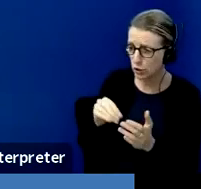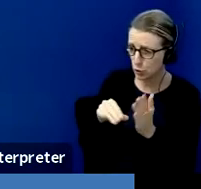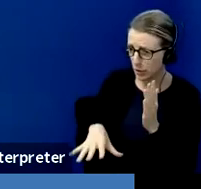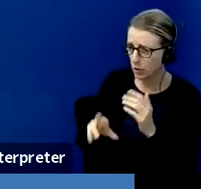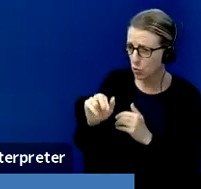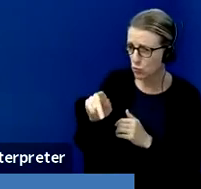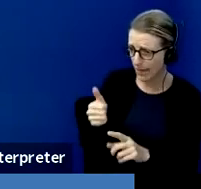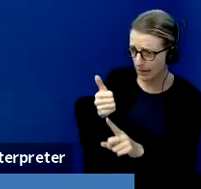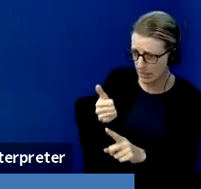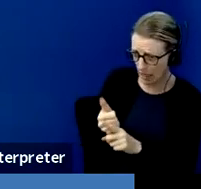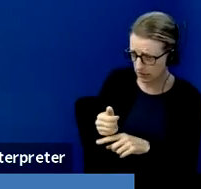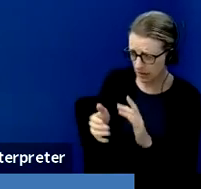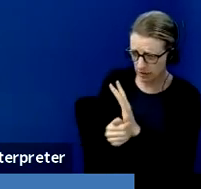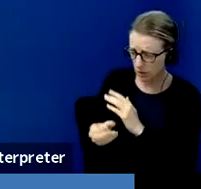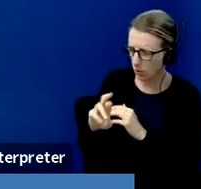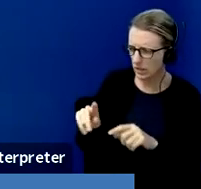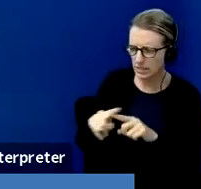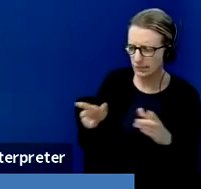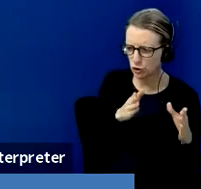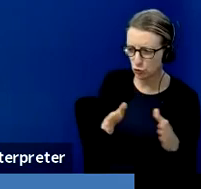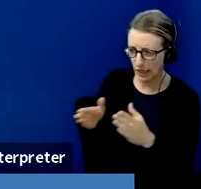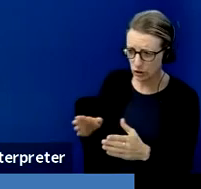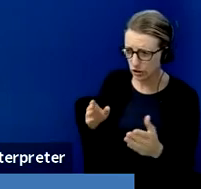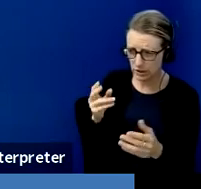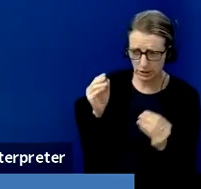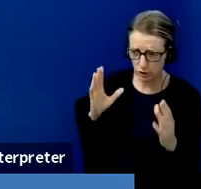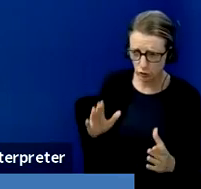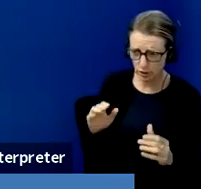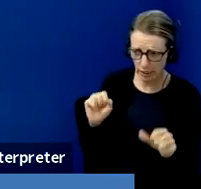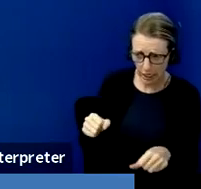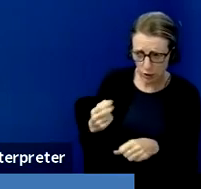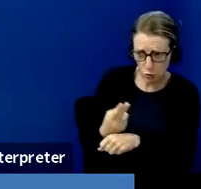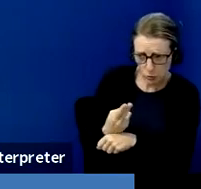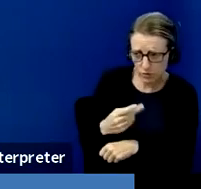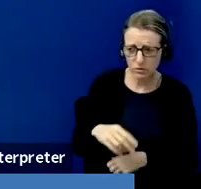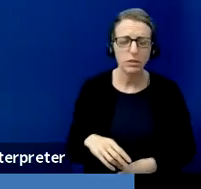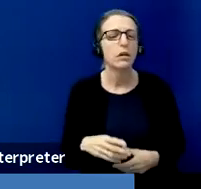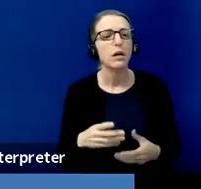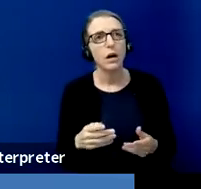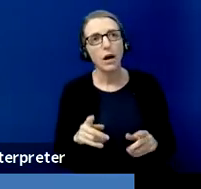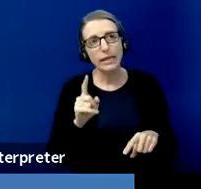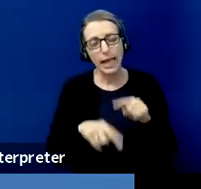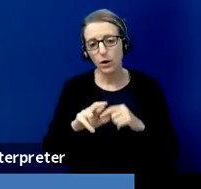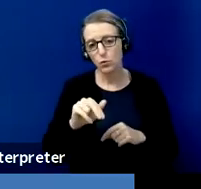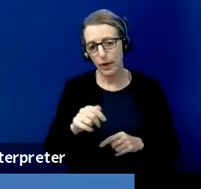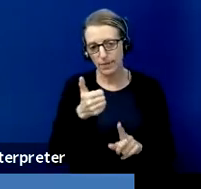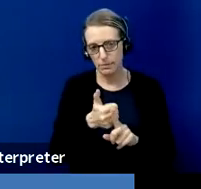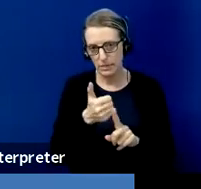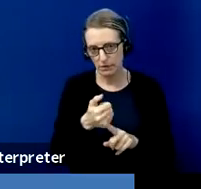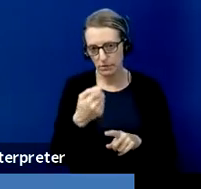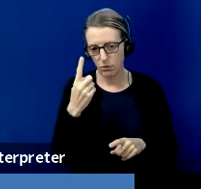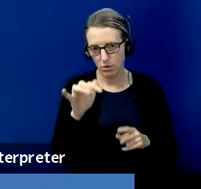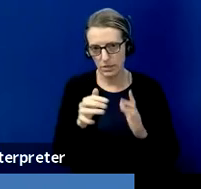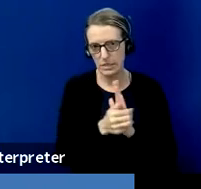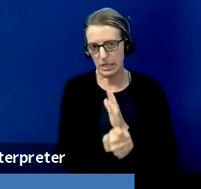skill, or is there a different strategy that a teacher might use? So what they could do, they can't give themselves a rating on the skill.